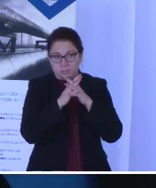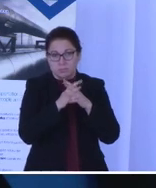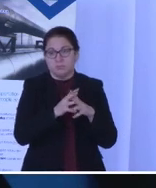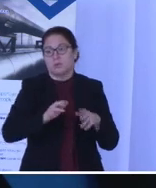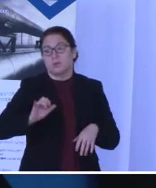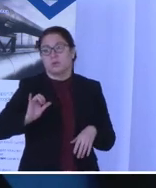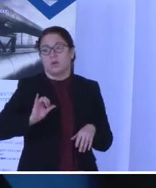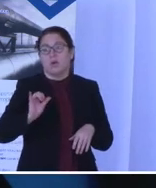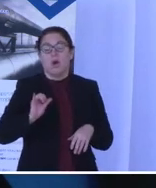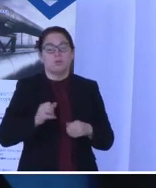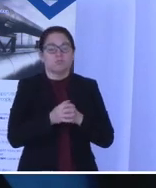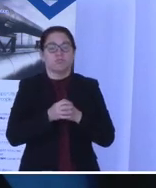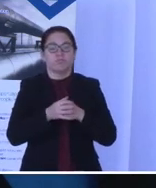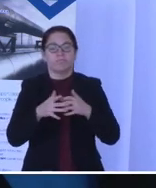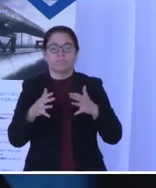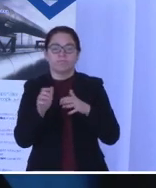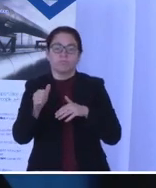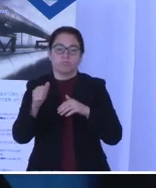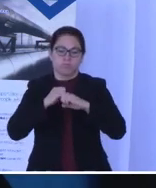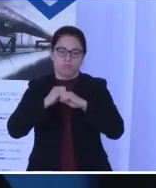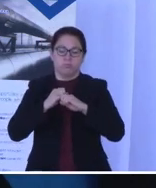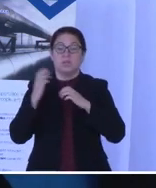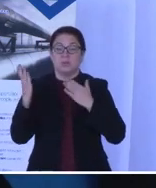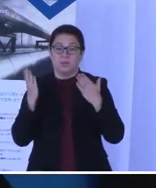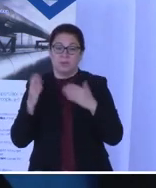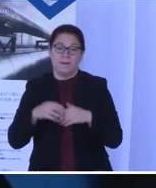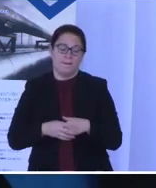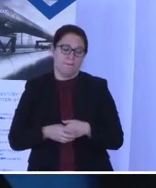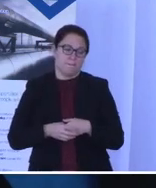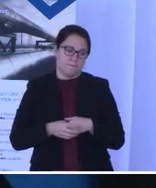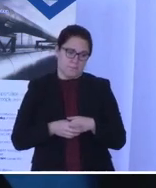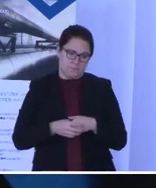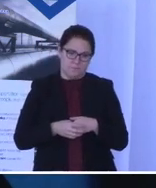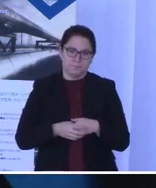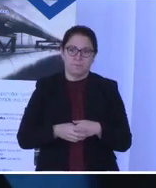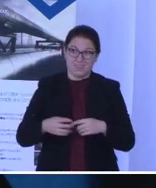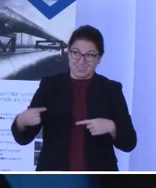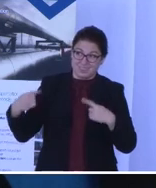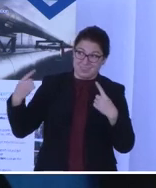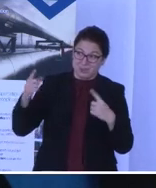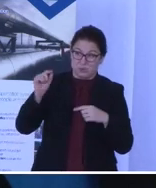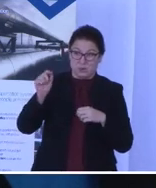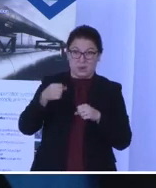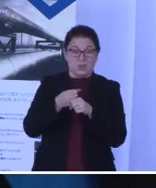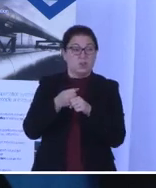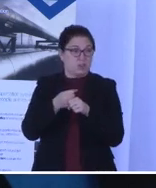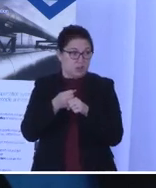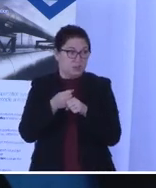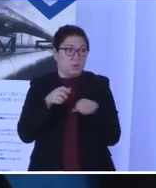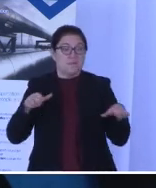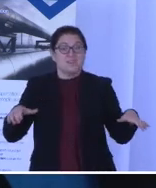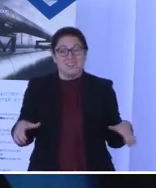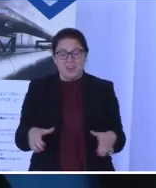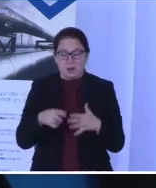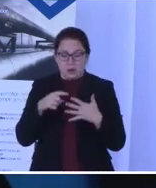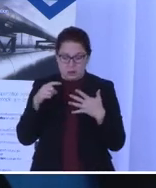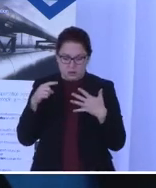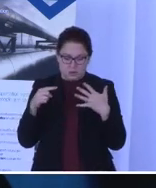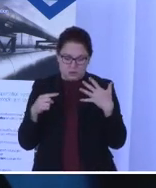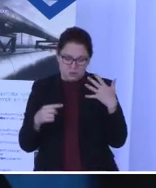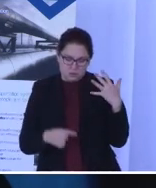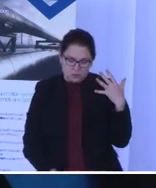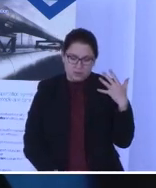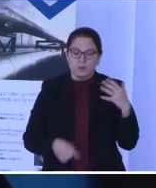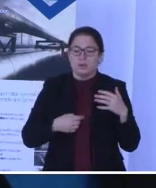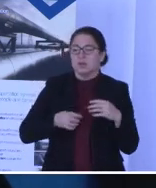same time frame. Since then, we have done an awful lot as an agency in 20 years. We've implemented vetting programs